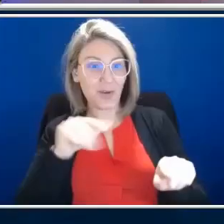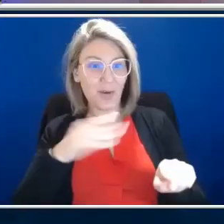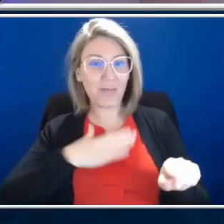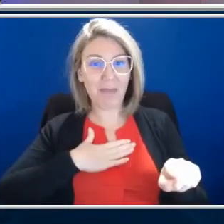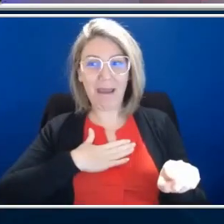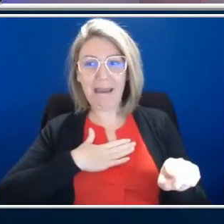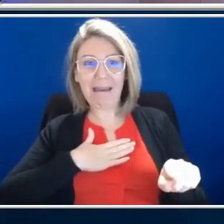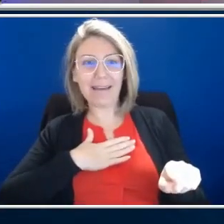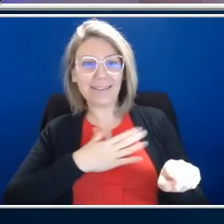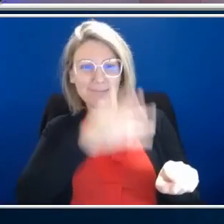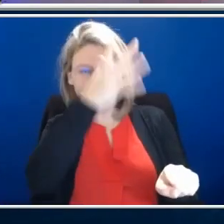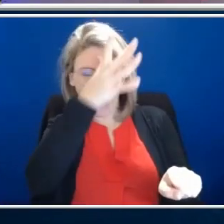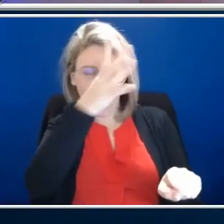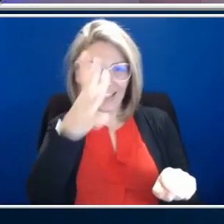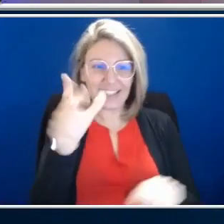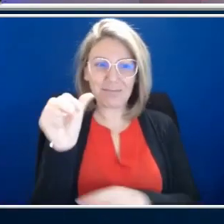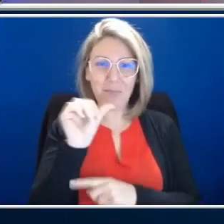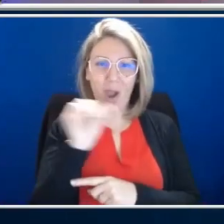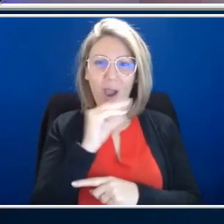and watch the game.